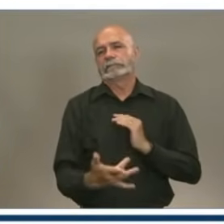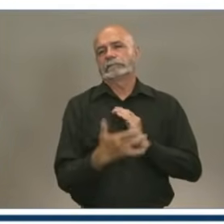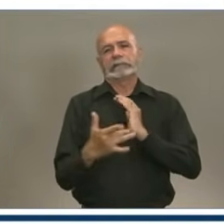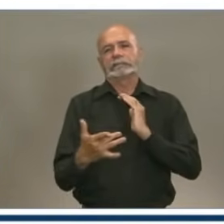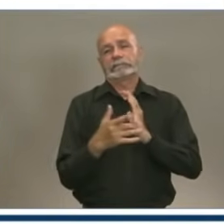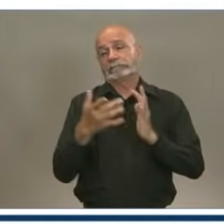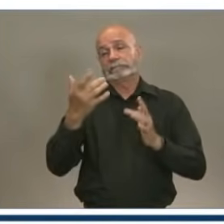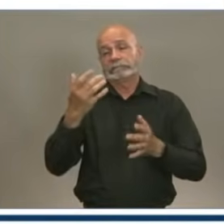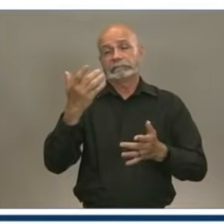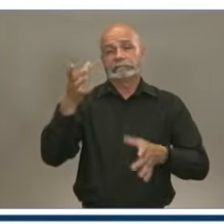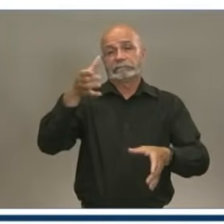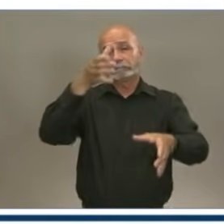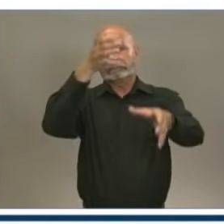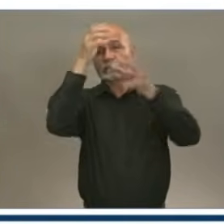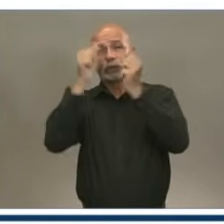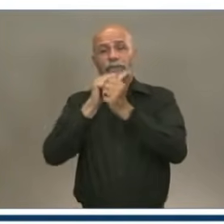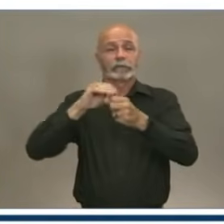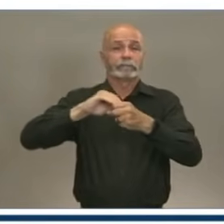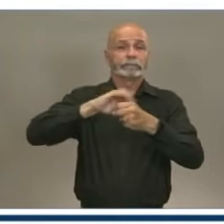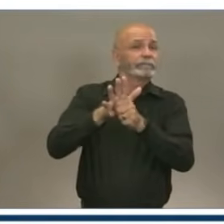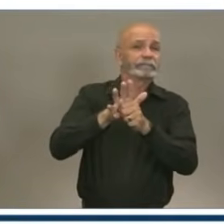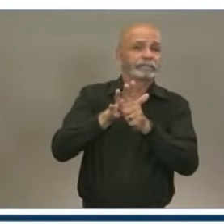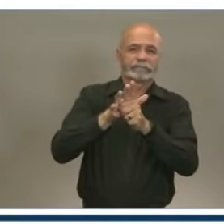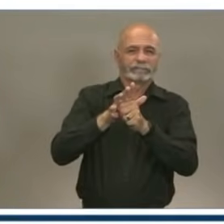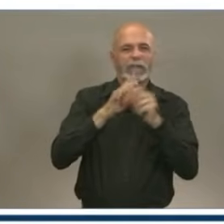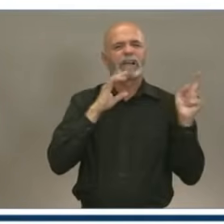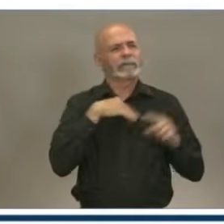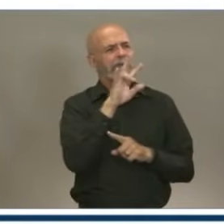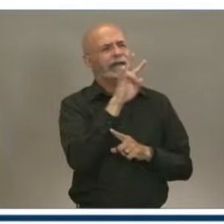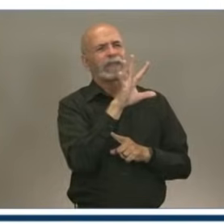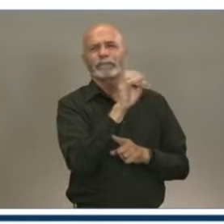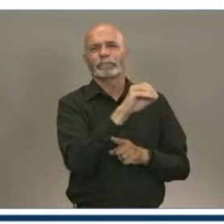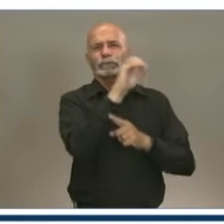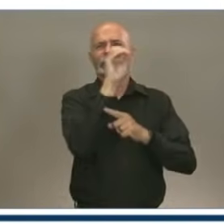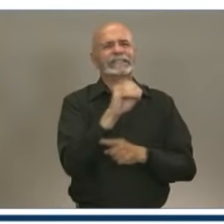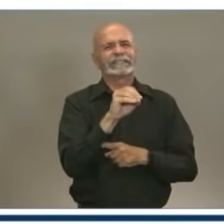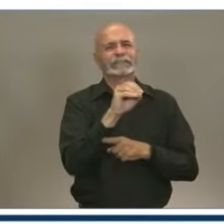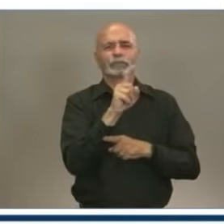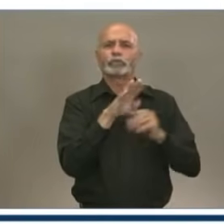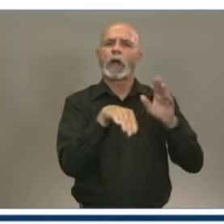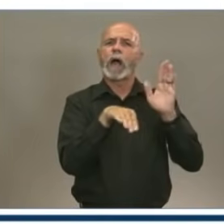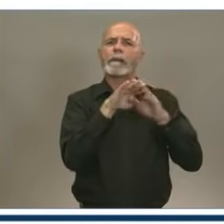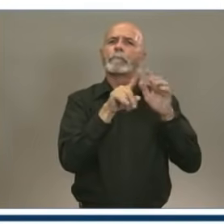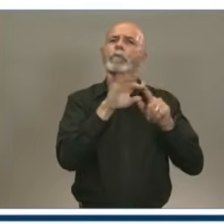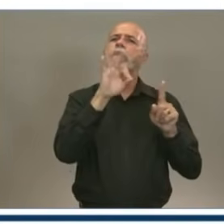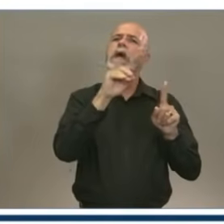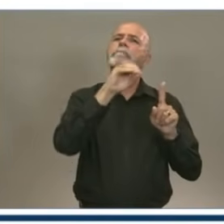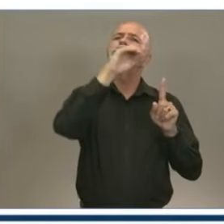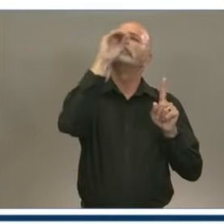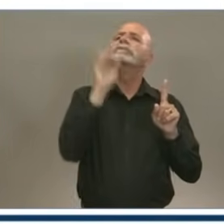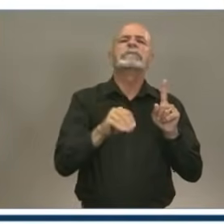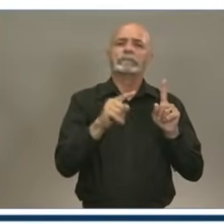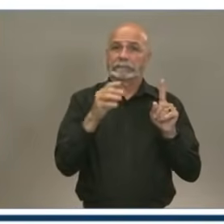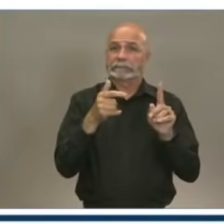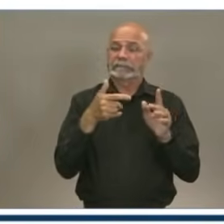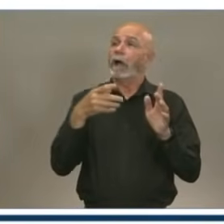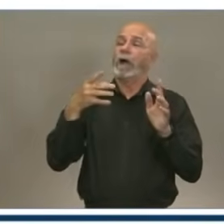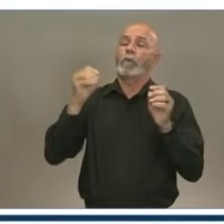to deal with avoiding a 4th wave of the Delta variant. What's your view on that kind of a